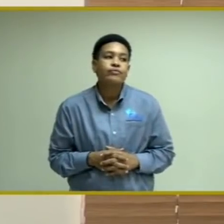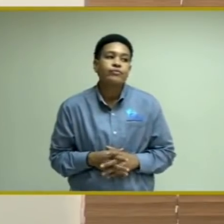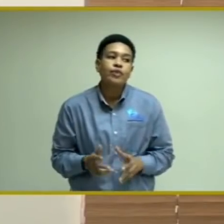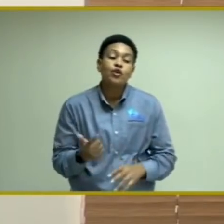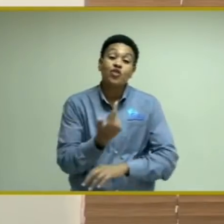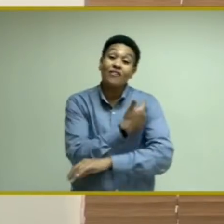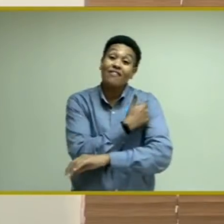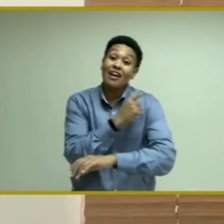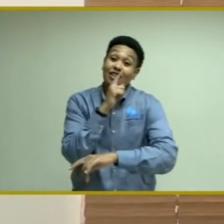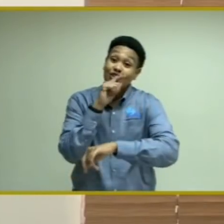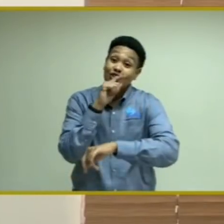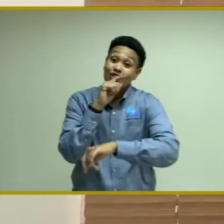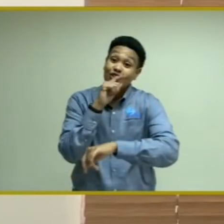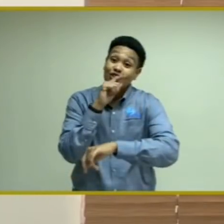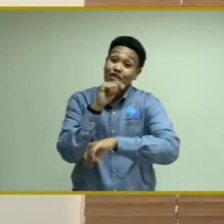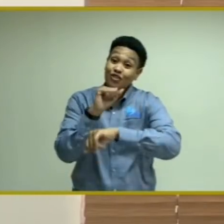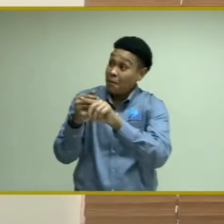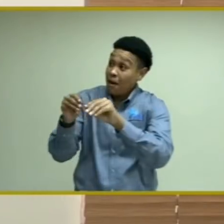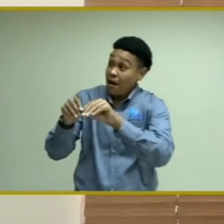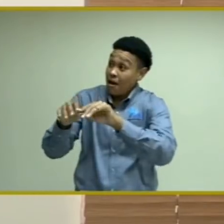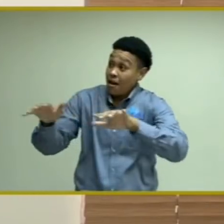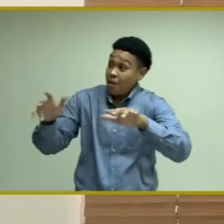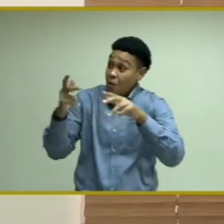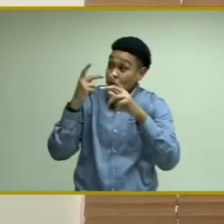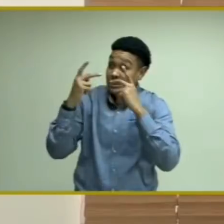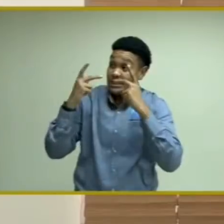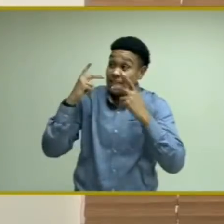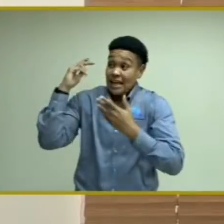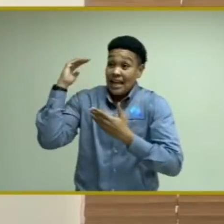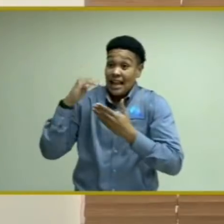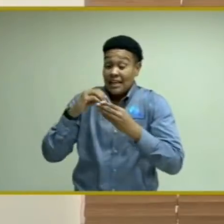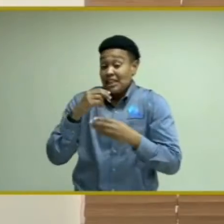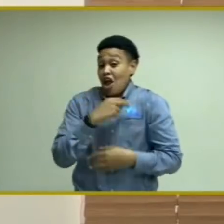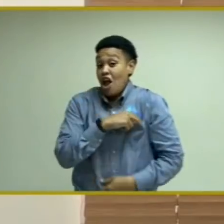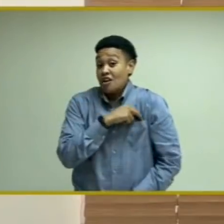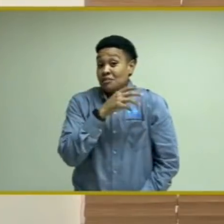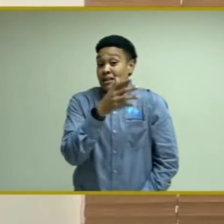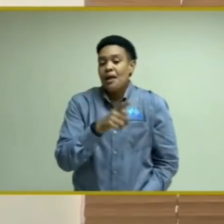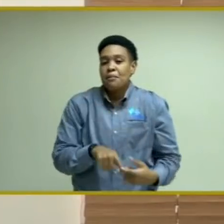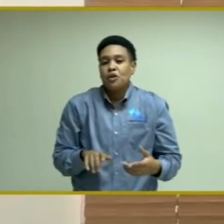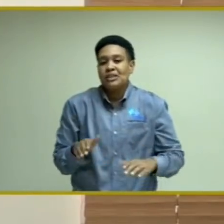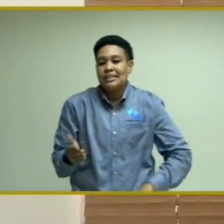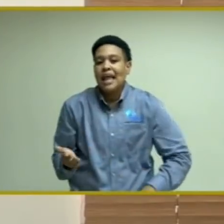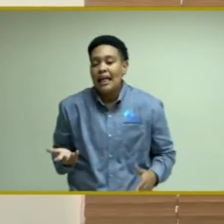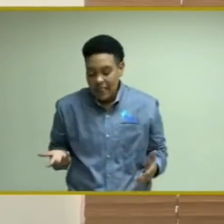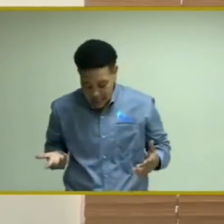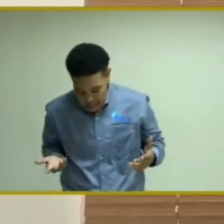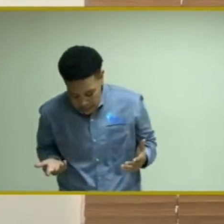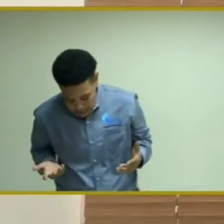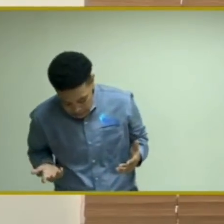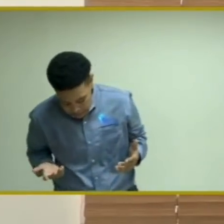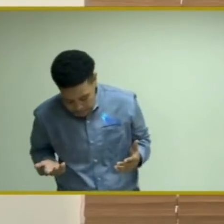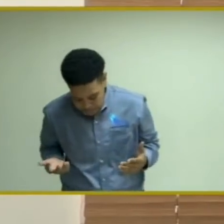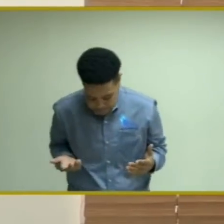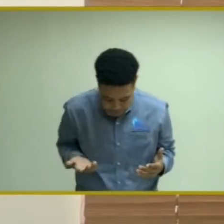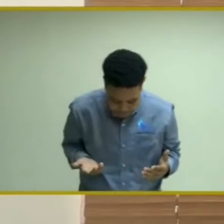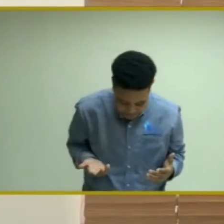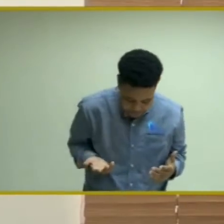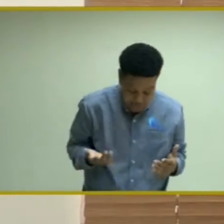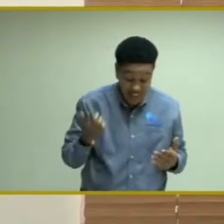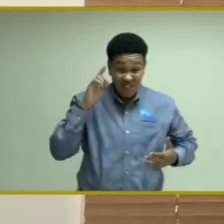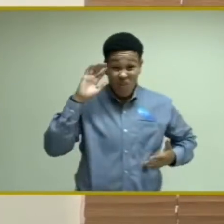we can see in terms of hospitalizations and in terms of deaths. In terms of